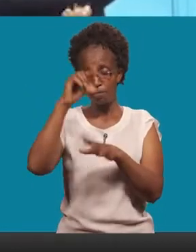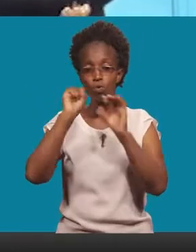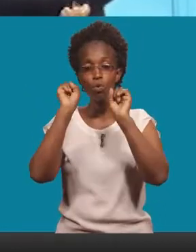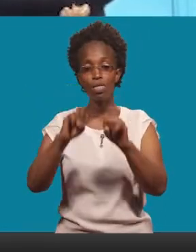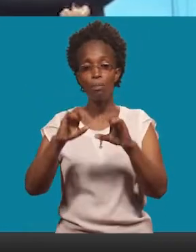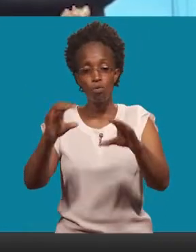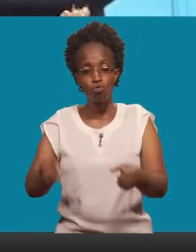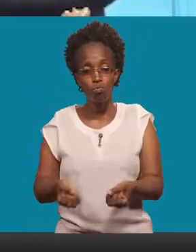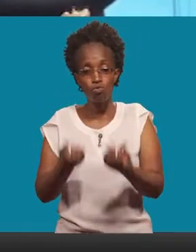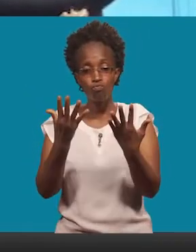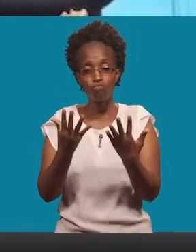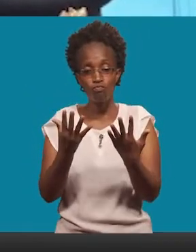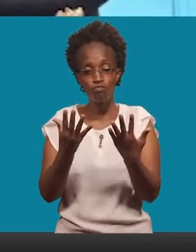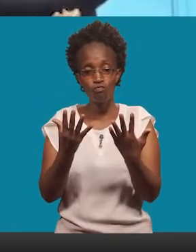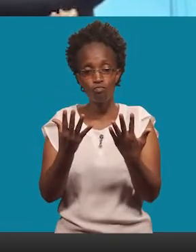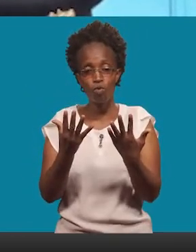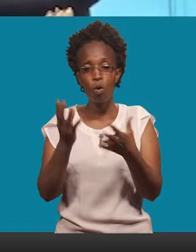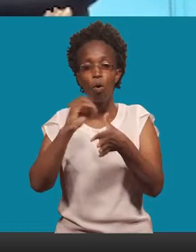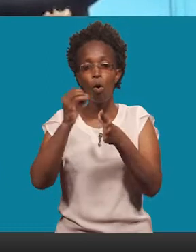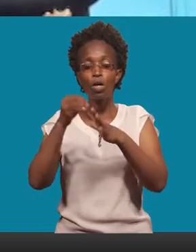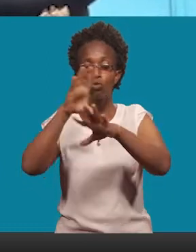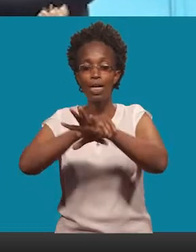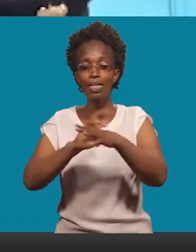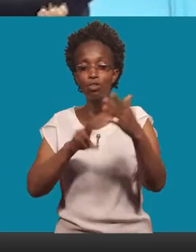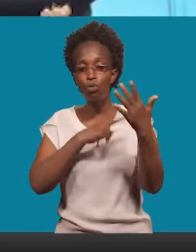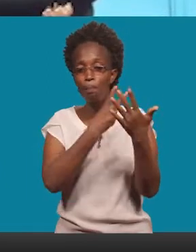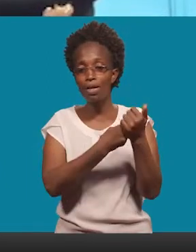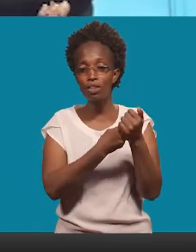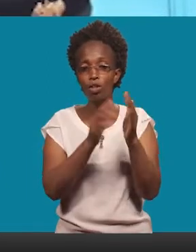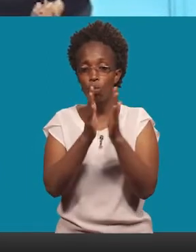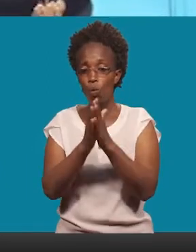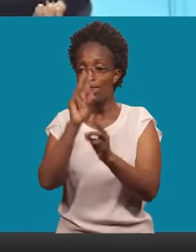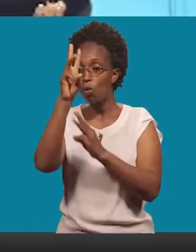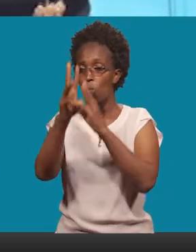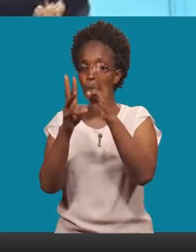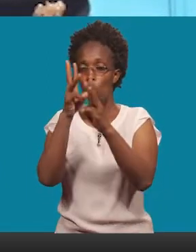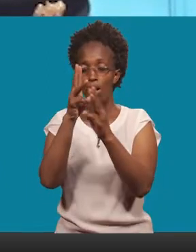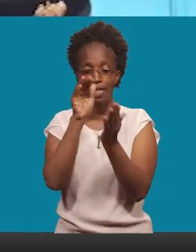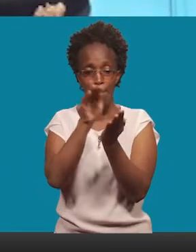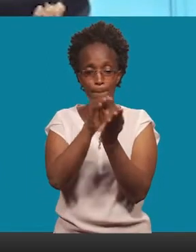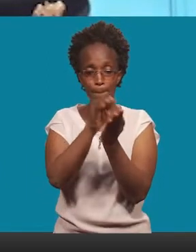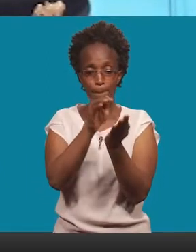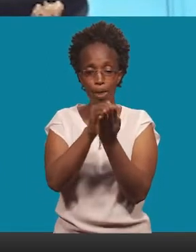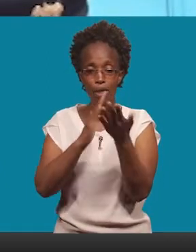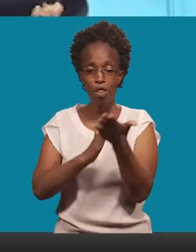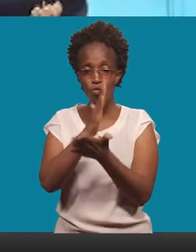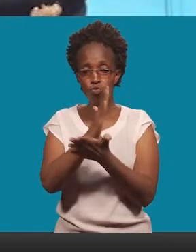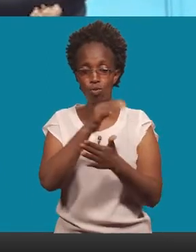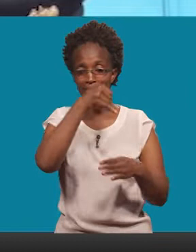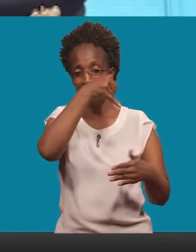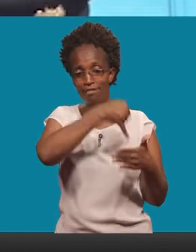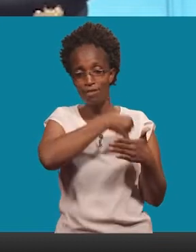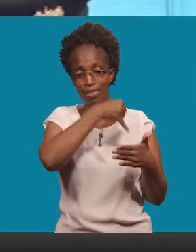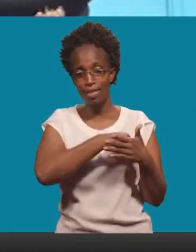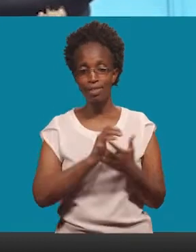receive, you know, or to get into partnership with the World Bank, where the World Bank is, you know, investing about